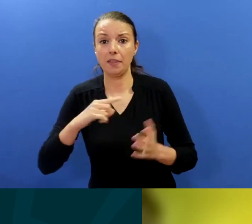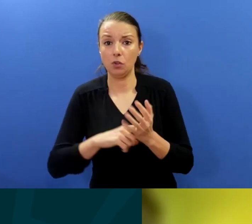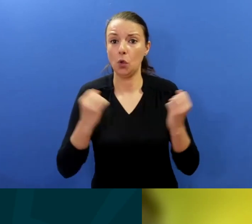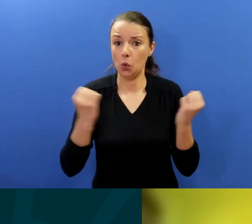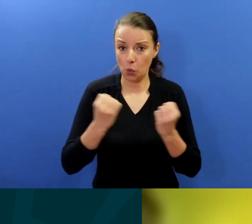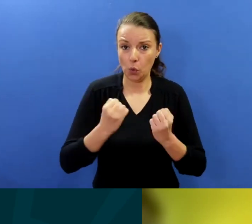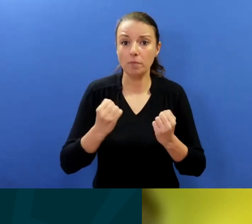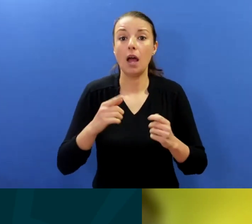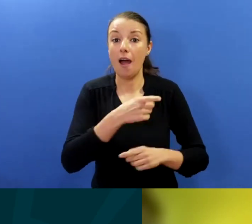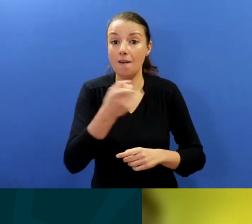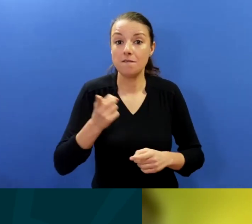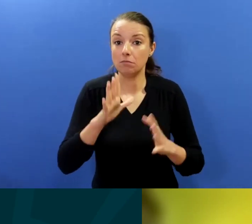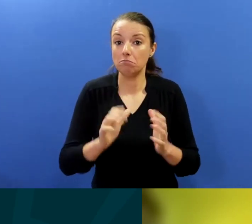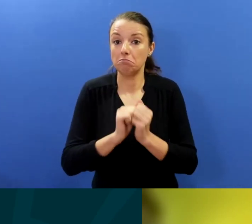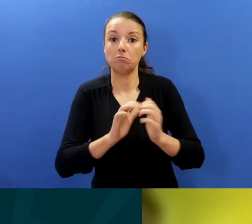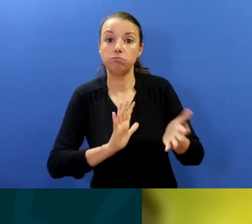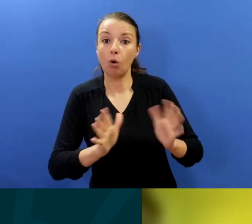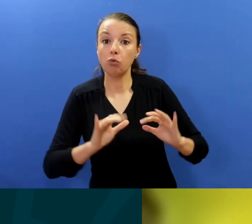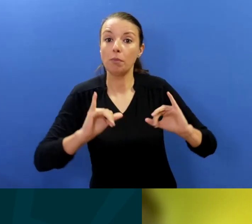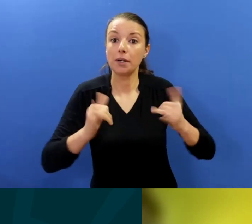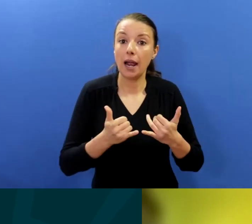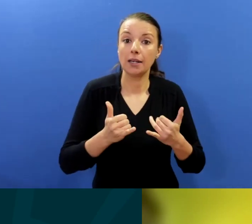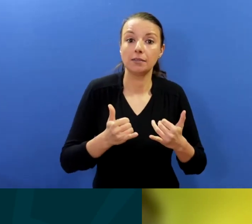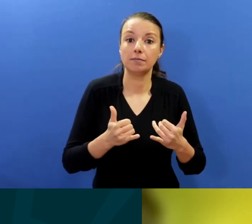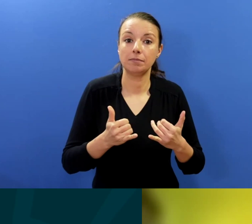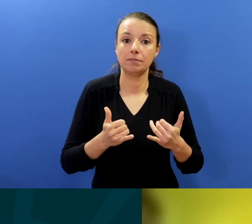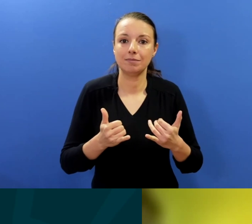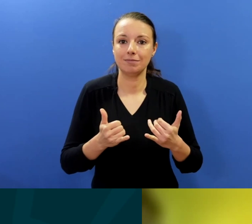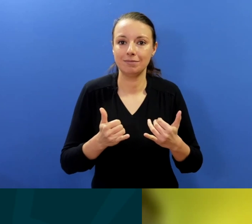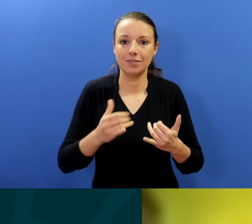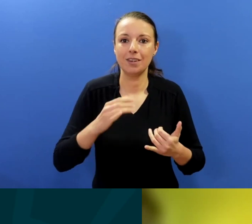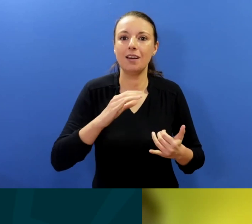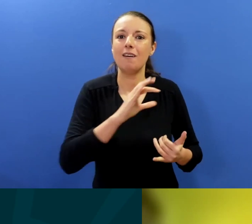definitely pose a challenge. And you have found a very interesting and